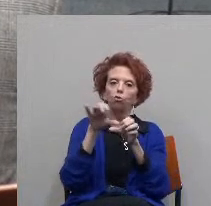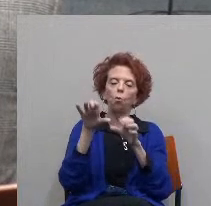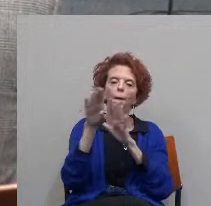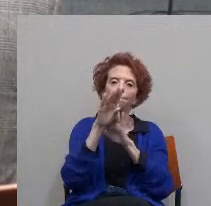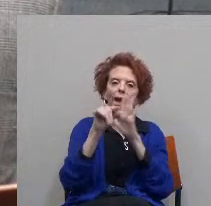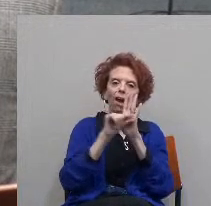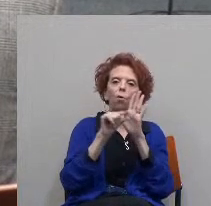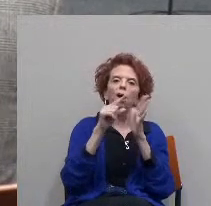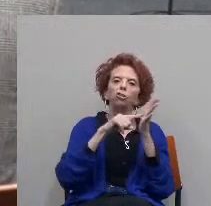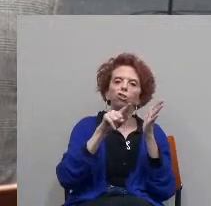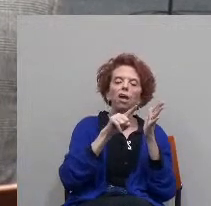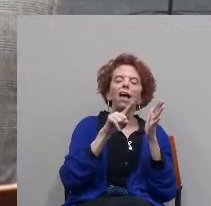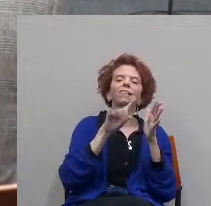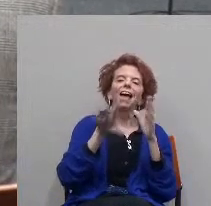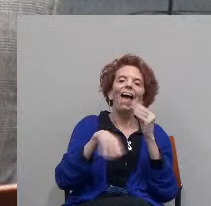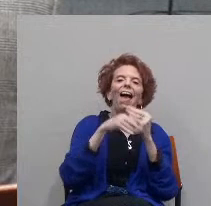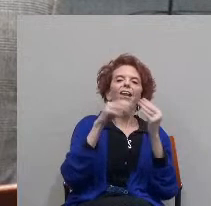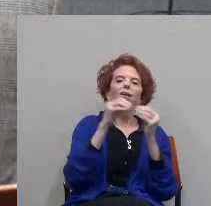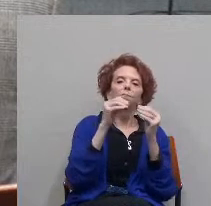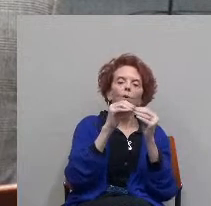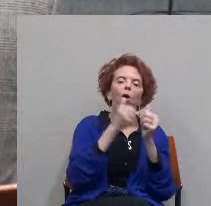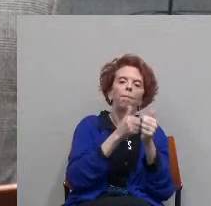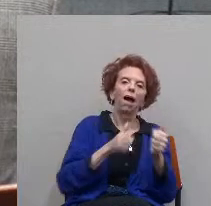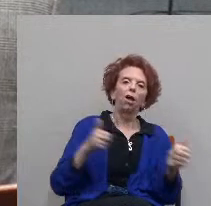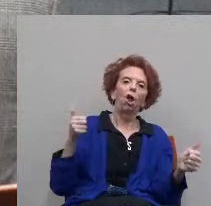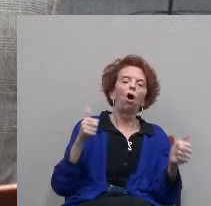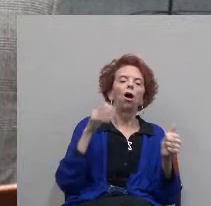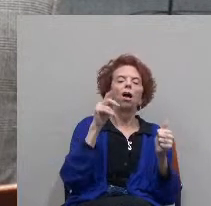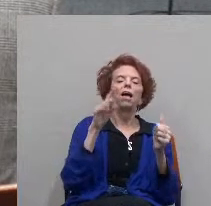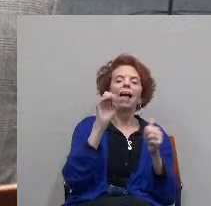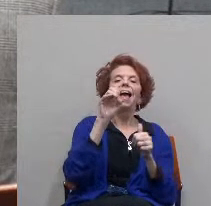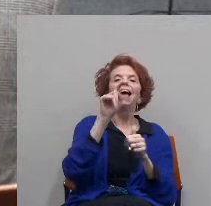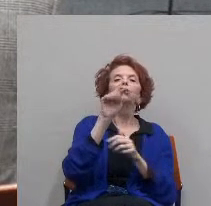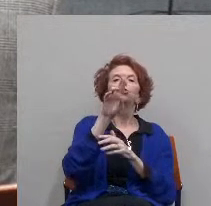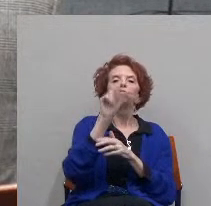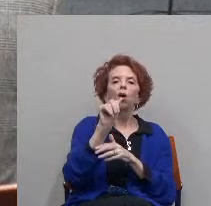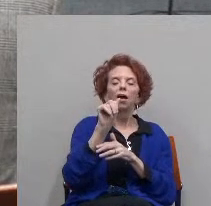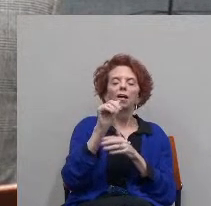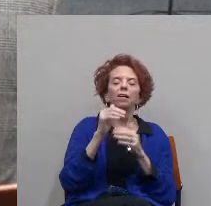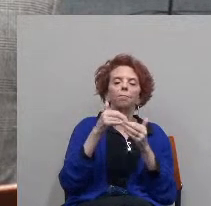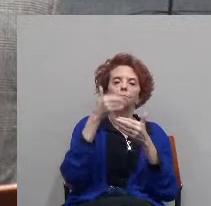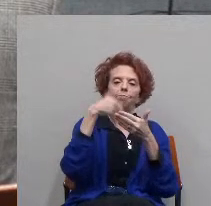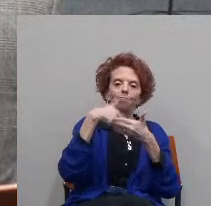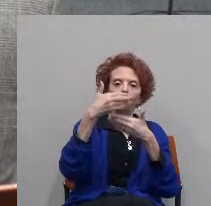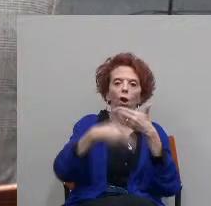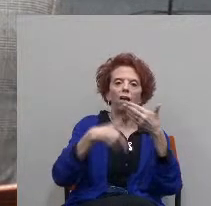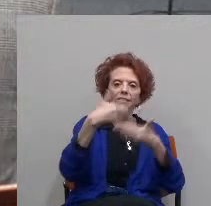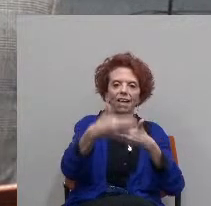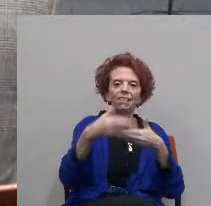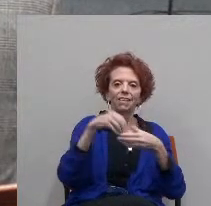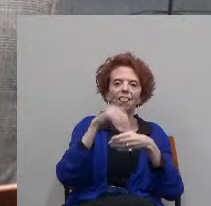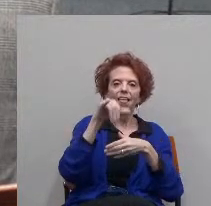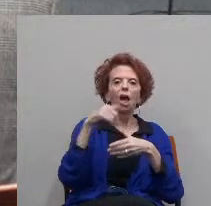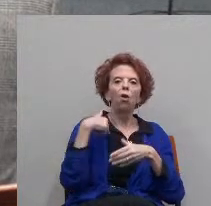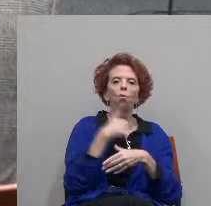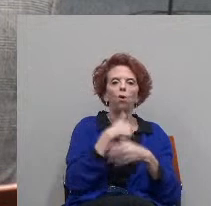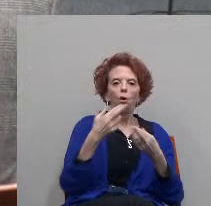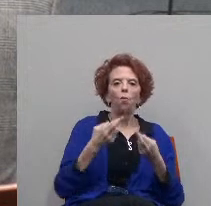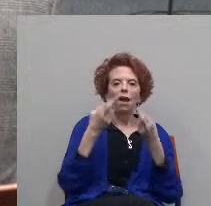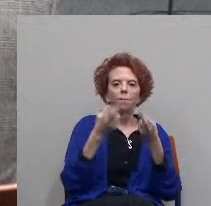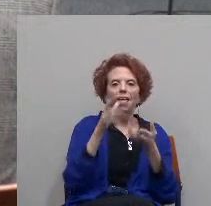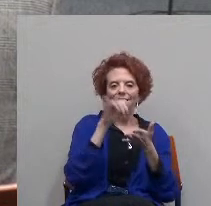It's added to the backlog that we have. It's a bureaucratic extra step that's in there. So we are